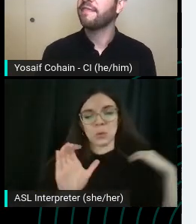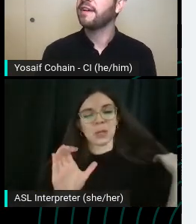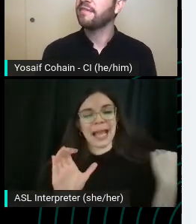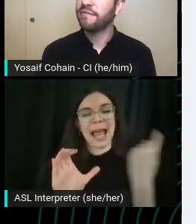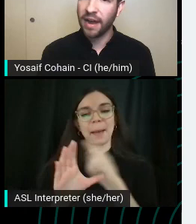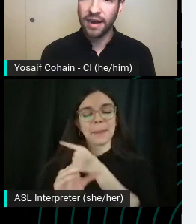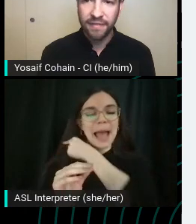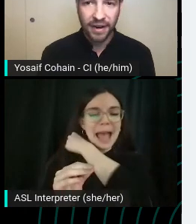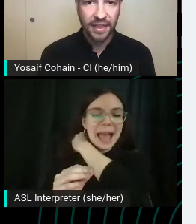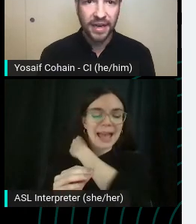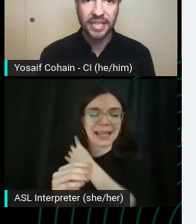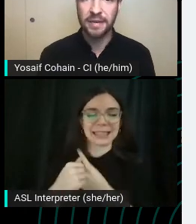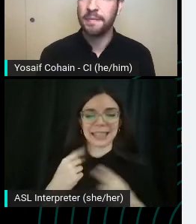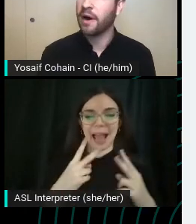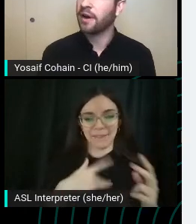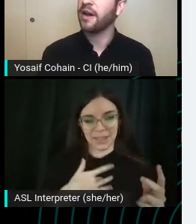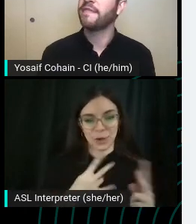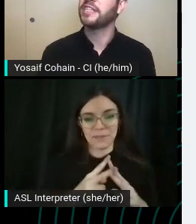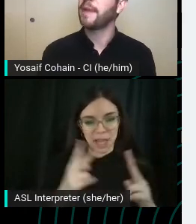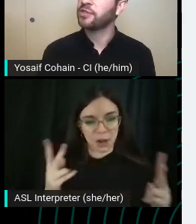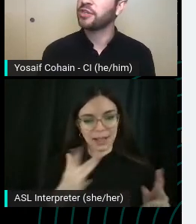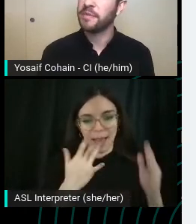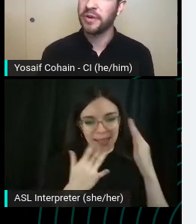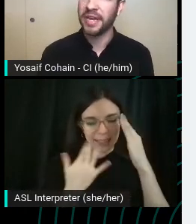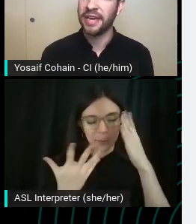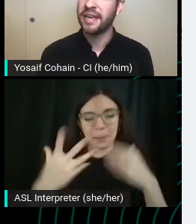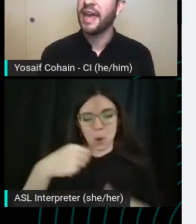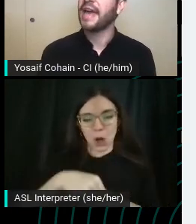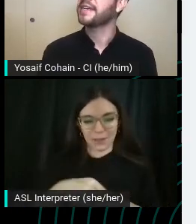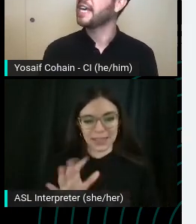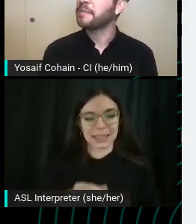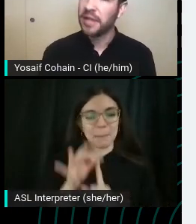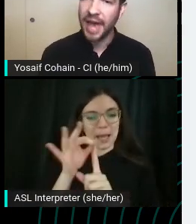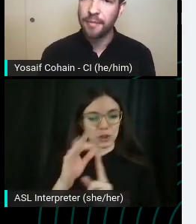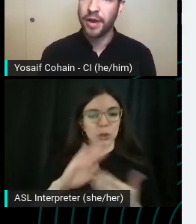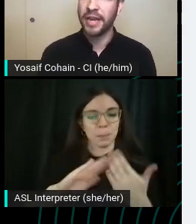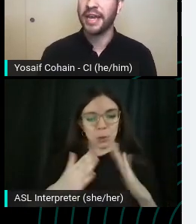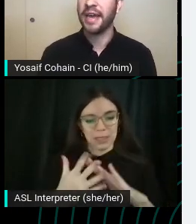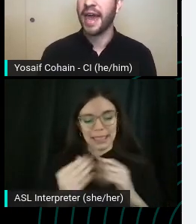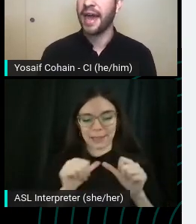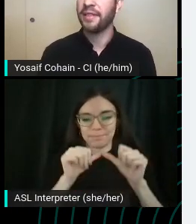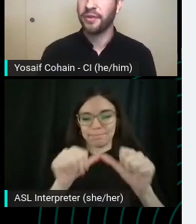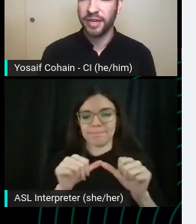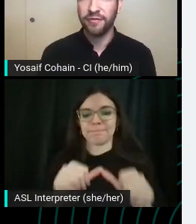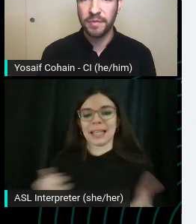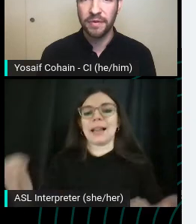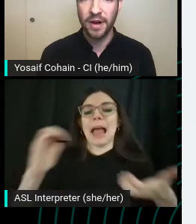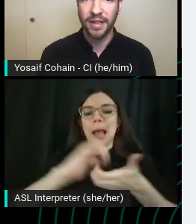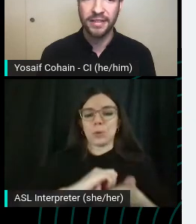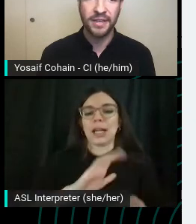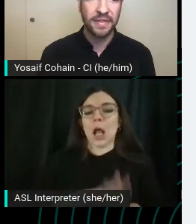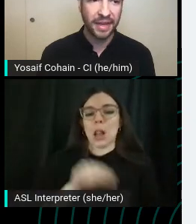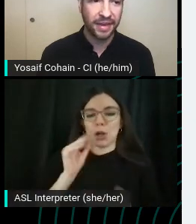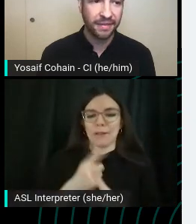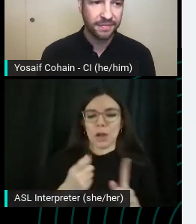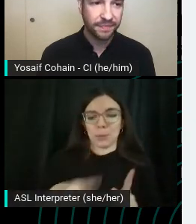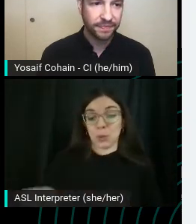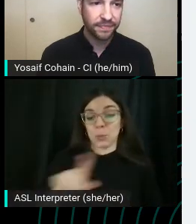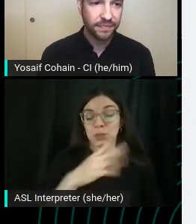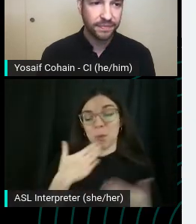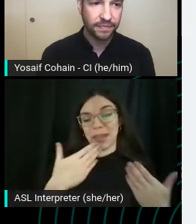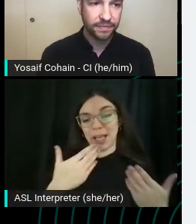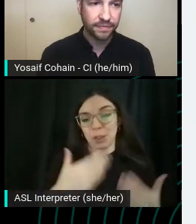and I feel very, very lucky to be part of this special community and to keep collaborating and learning from you all. So thank you.